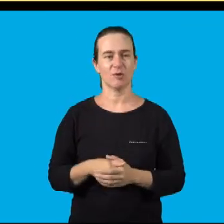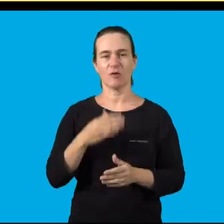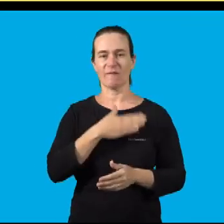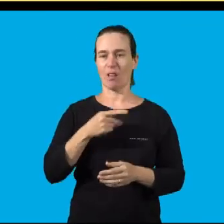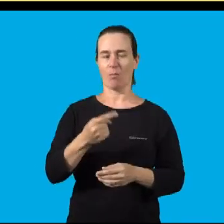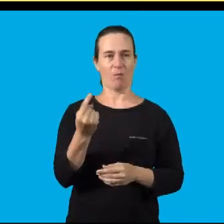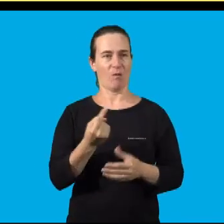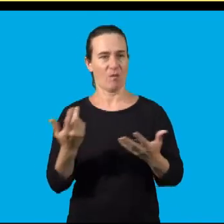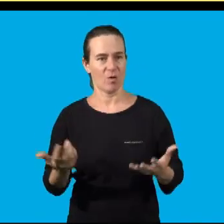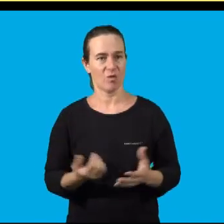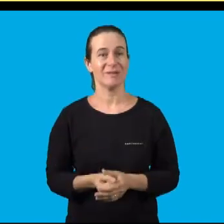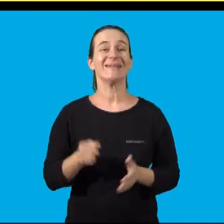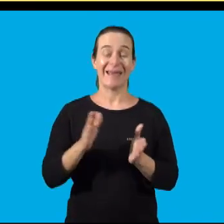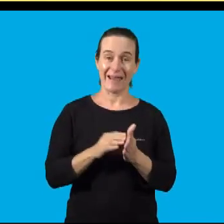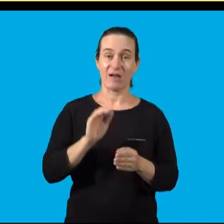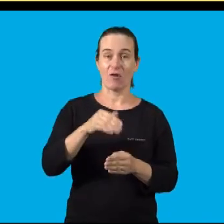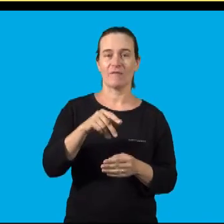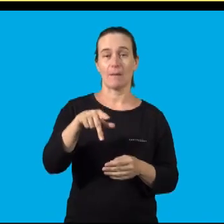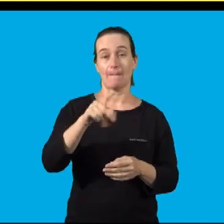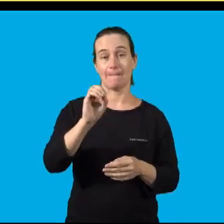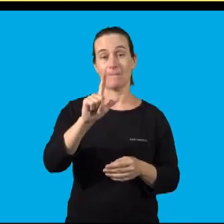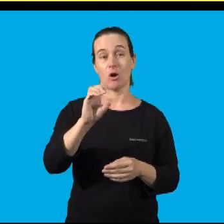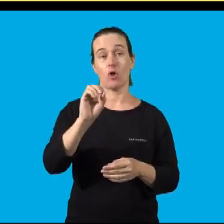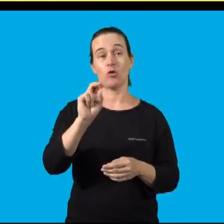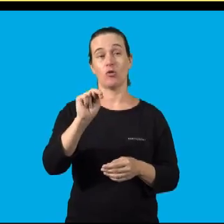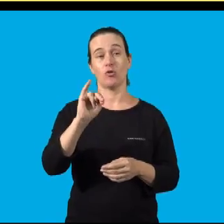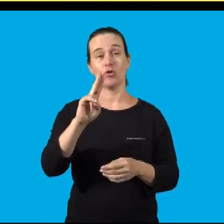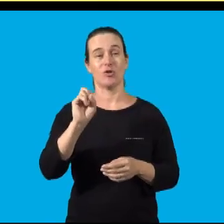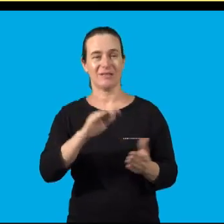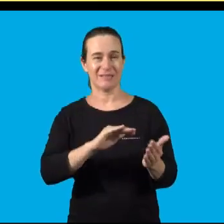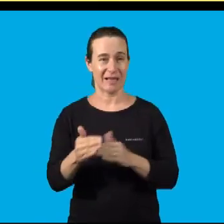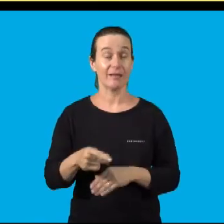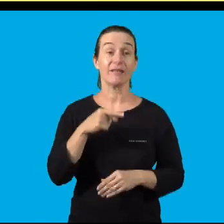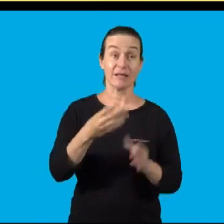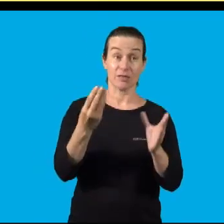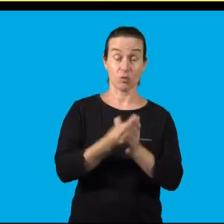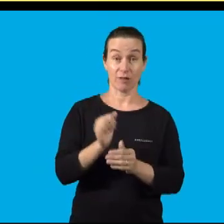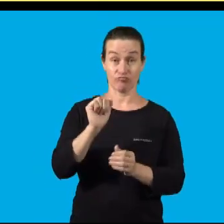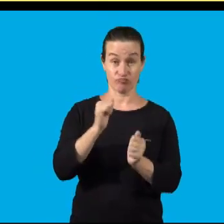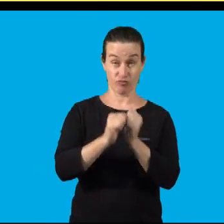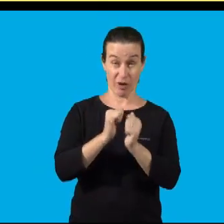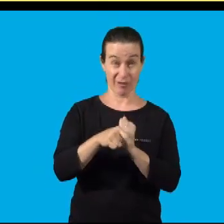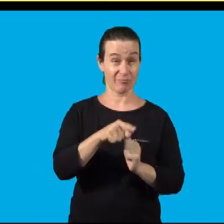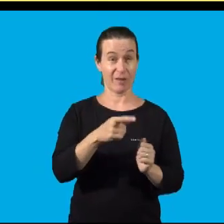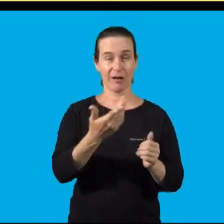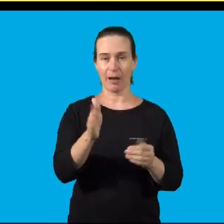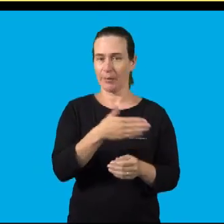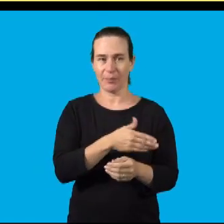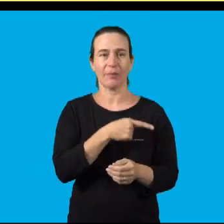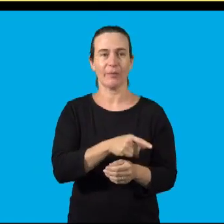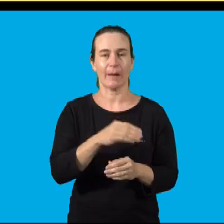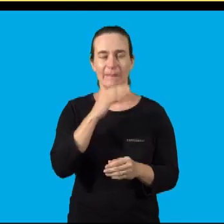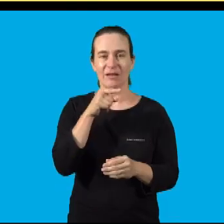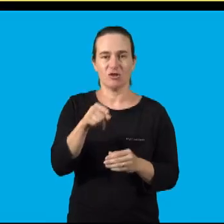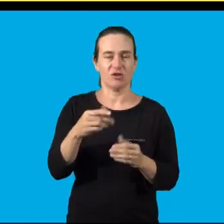after Hamlet's rejection and Polonius's death. This, coupled with Laertes' absence, leaves her